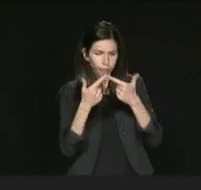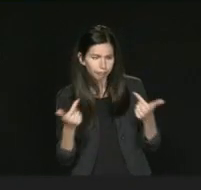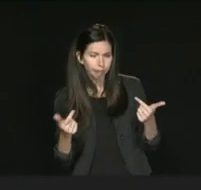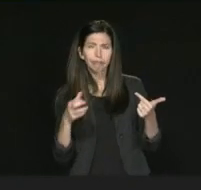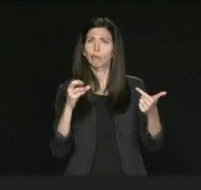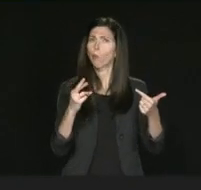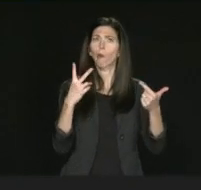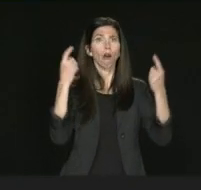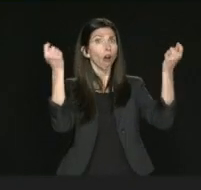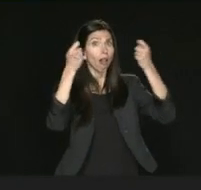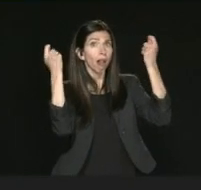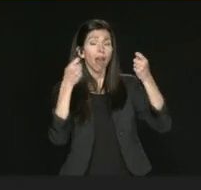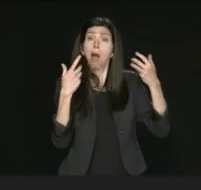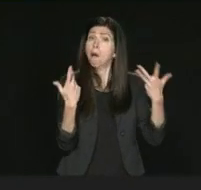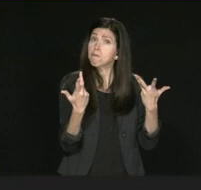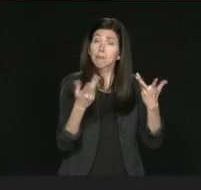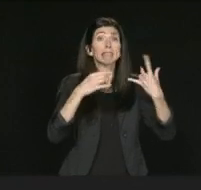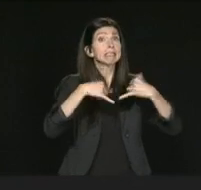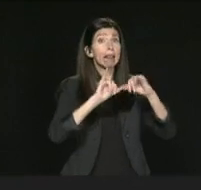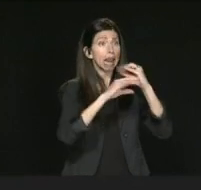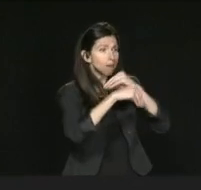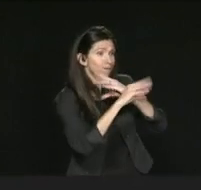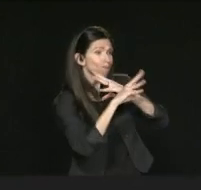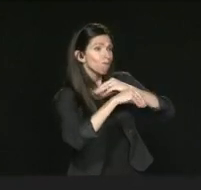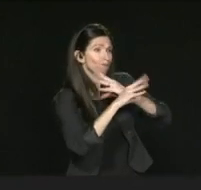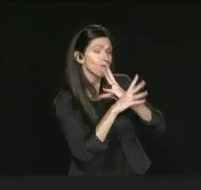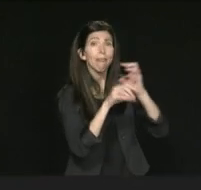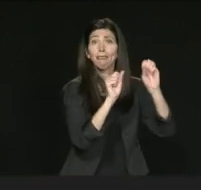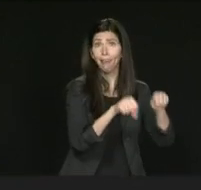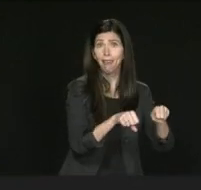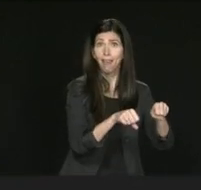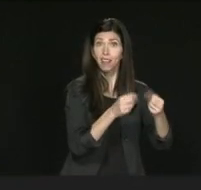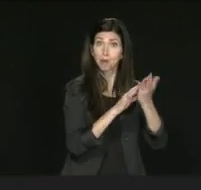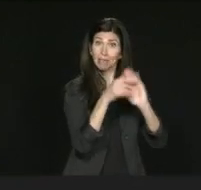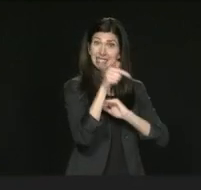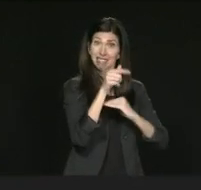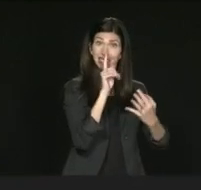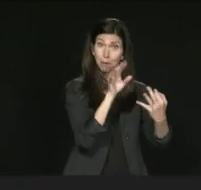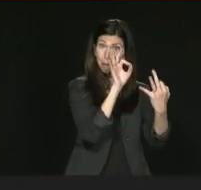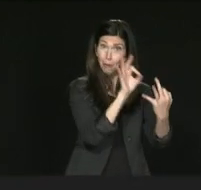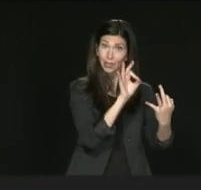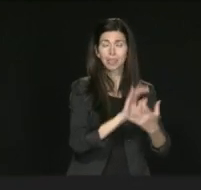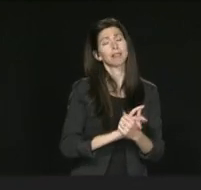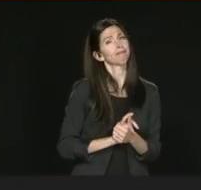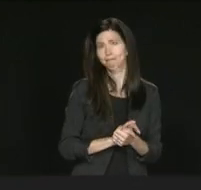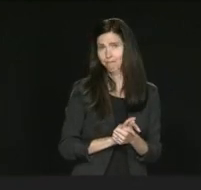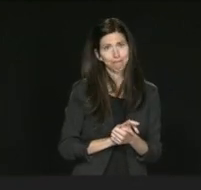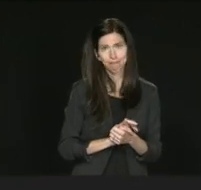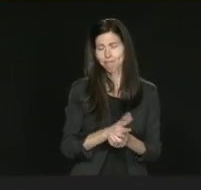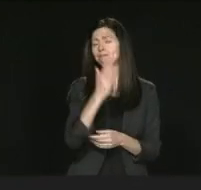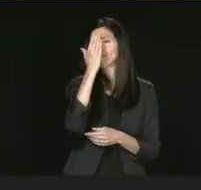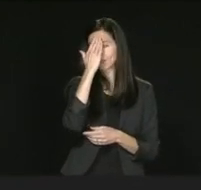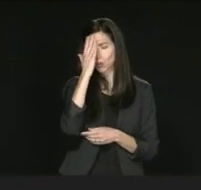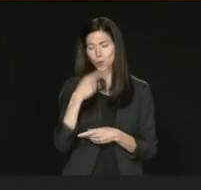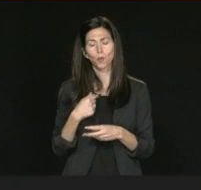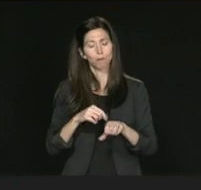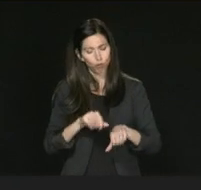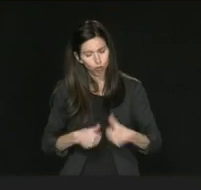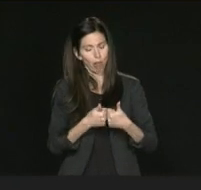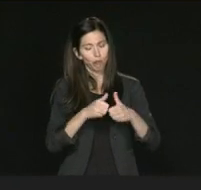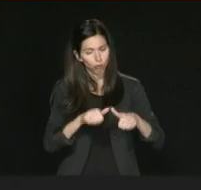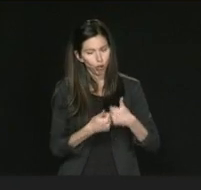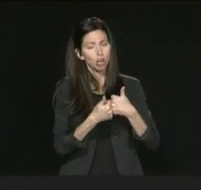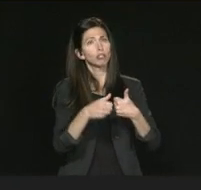connecting have been ideal or without added stress. In recognition of the many challenges that we're facing, the Canadian Mental